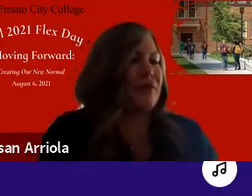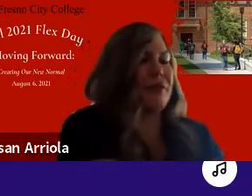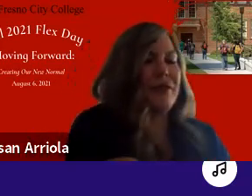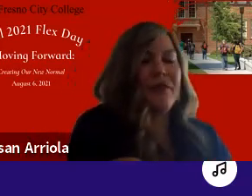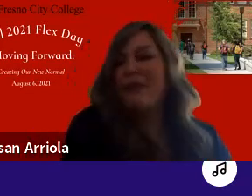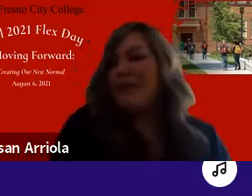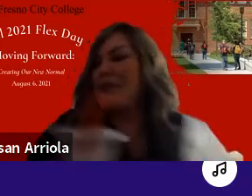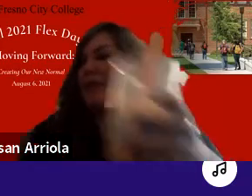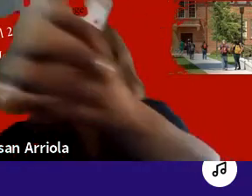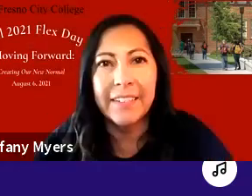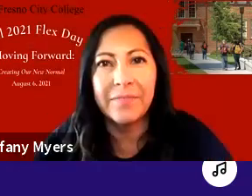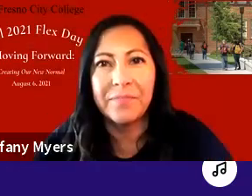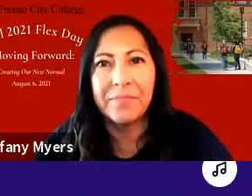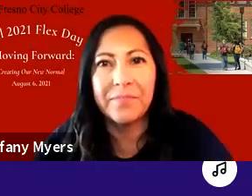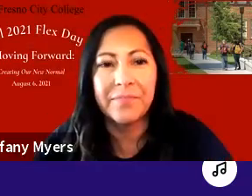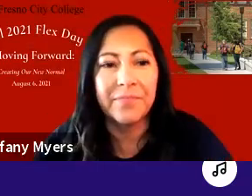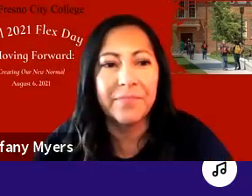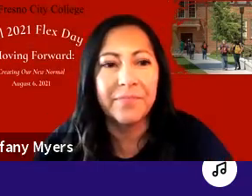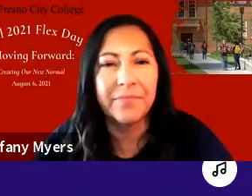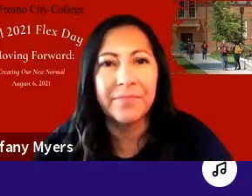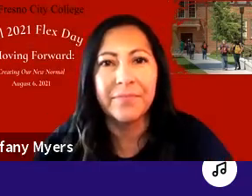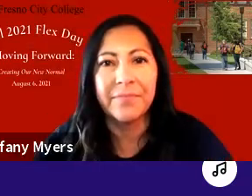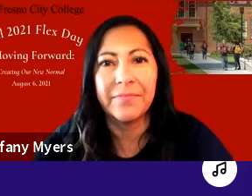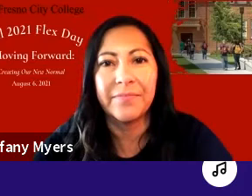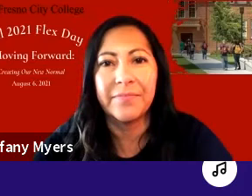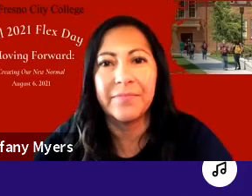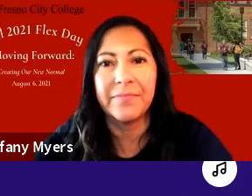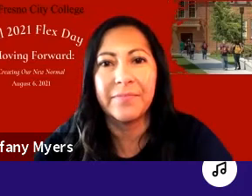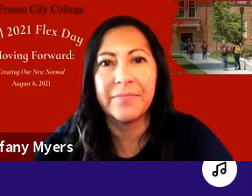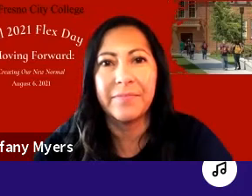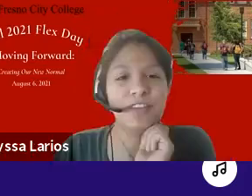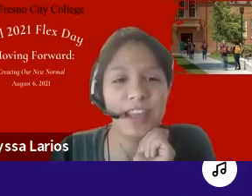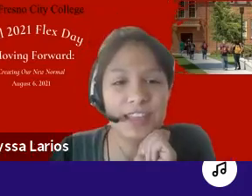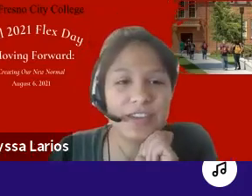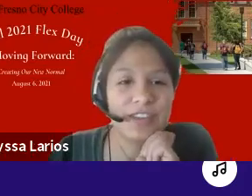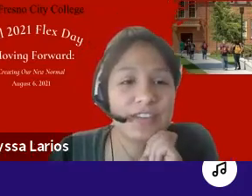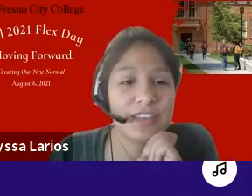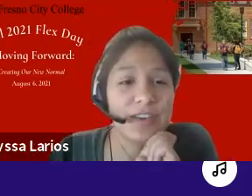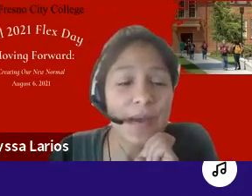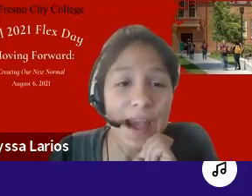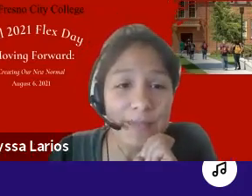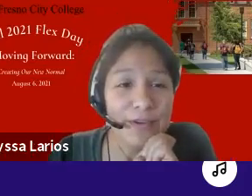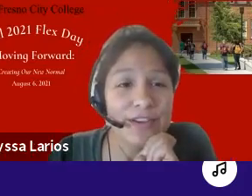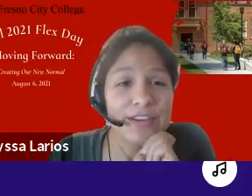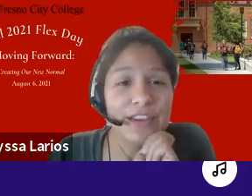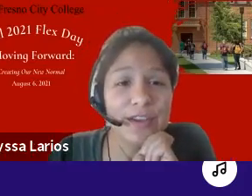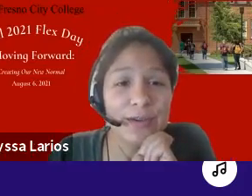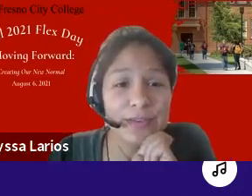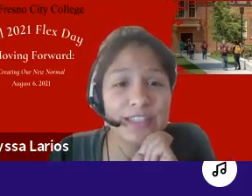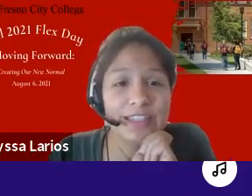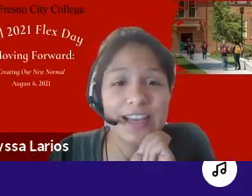Are we seeing Kahoot? Yes, we can see it. Okay, perfect. So if you'd like, you can use the Kahoot app, or you can